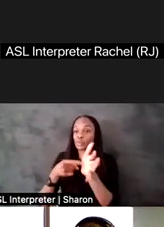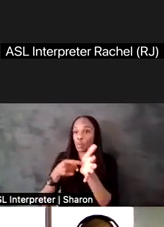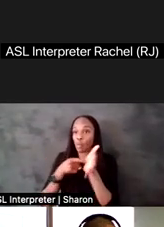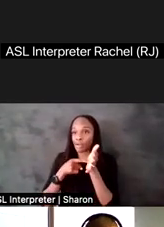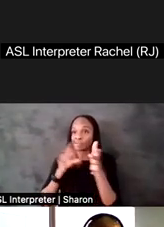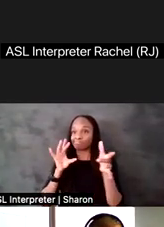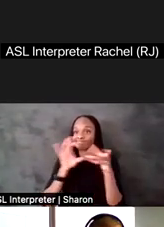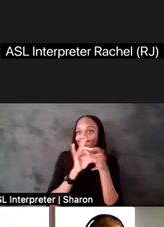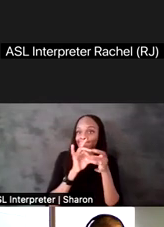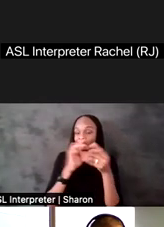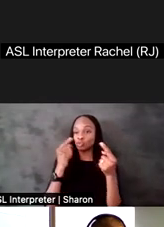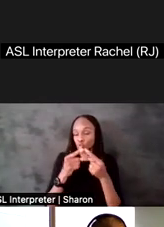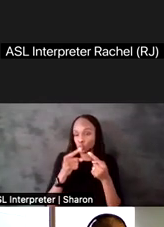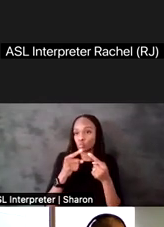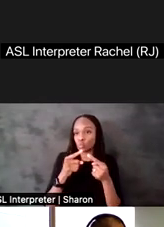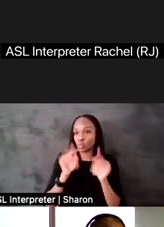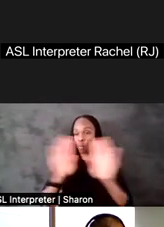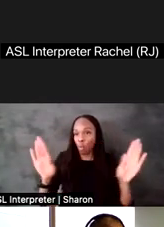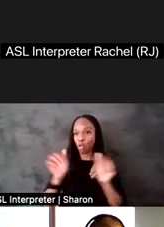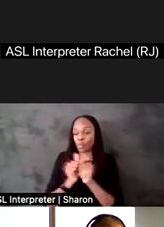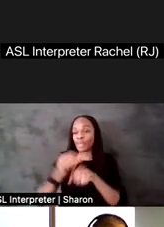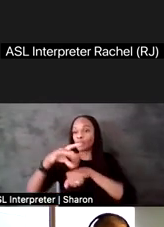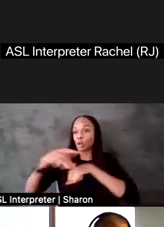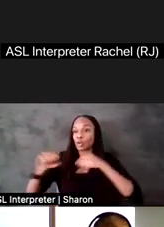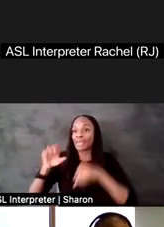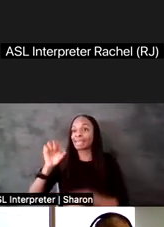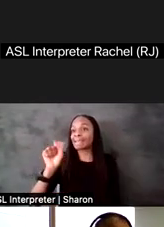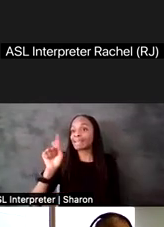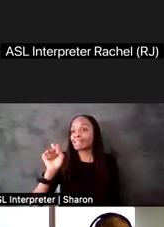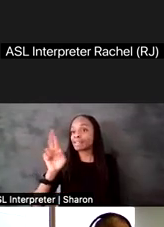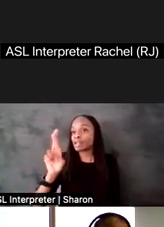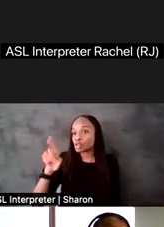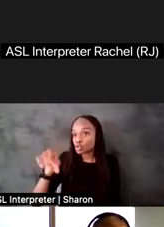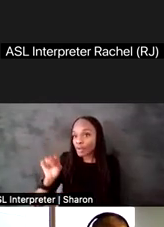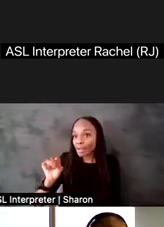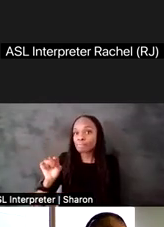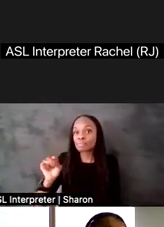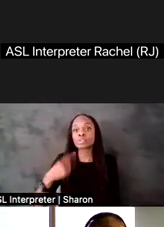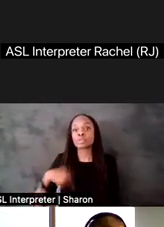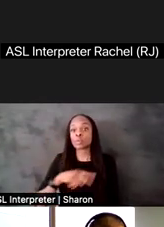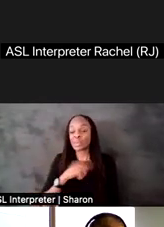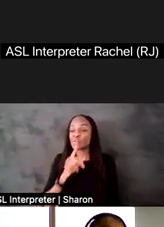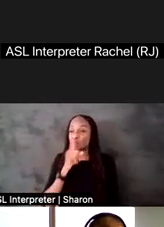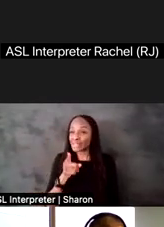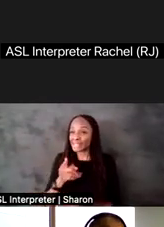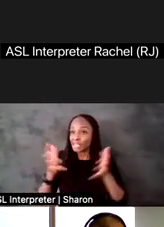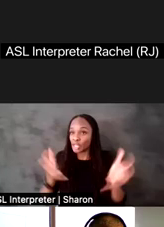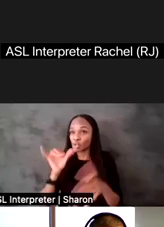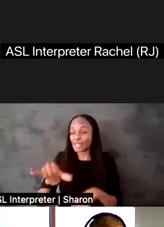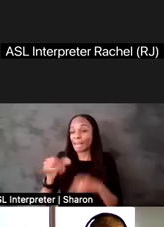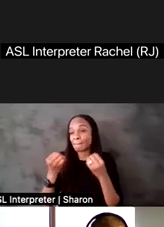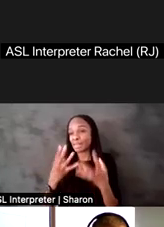earthquake straps, kits you can buy as well. We strongly encourage that. A lot of homes also